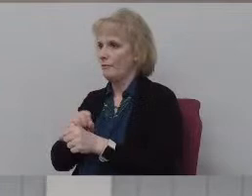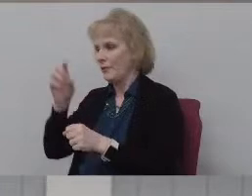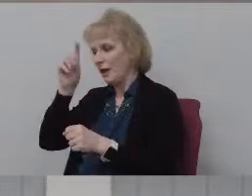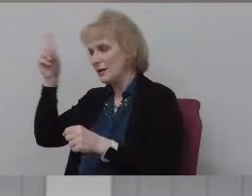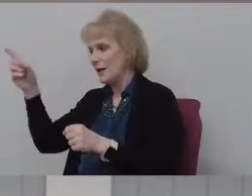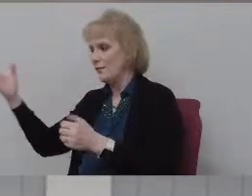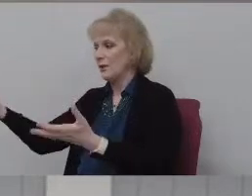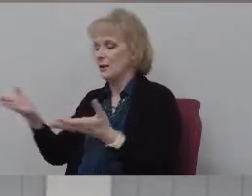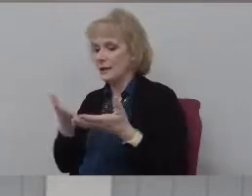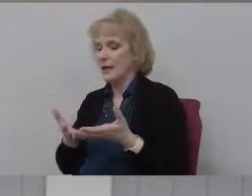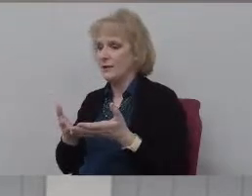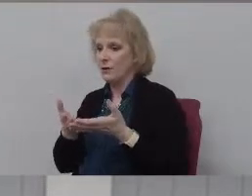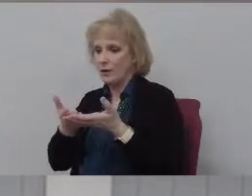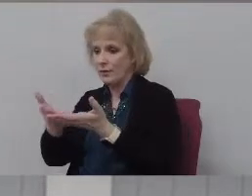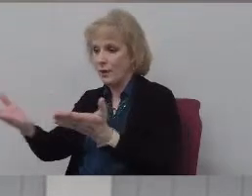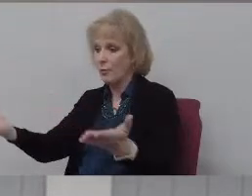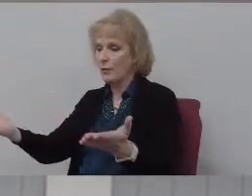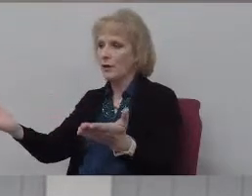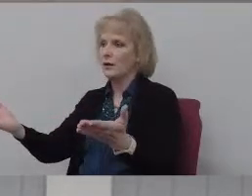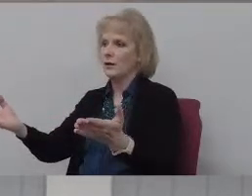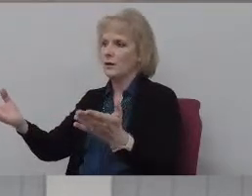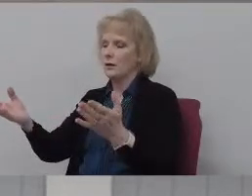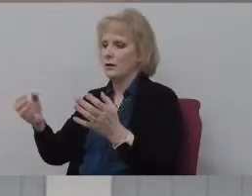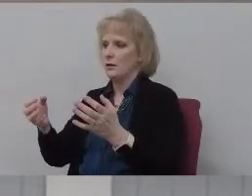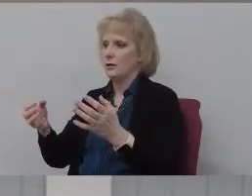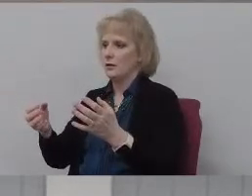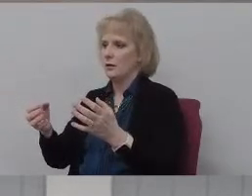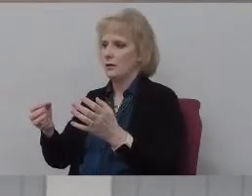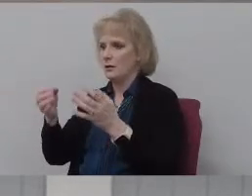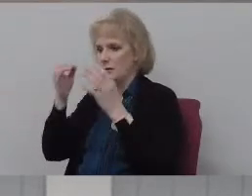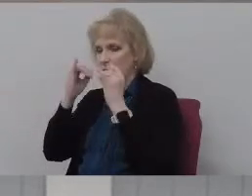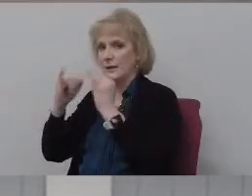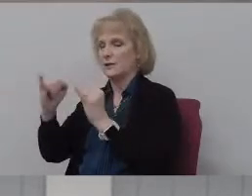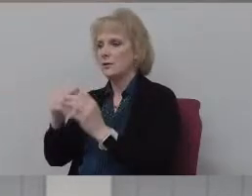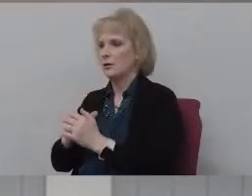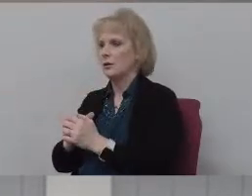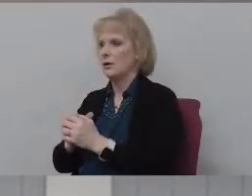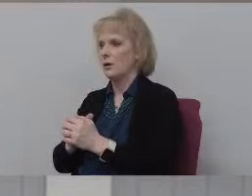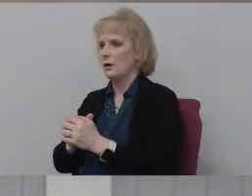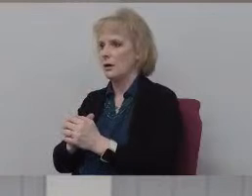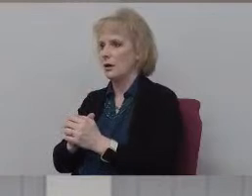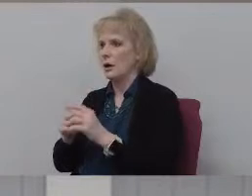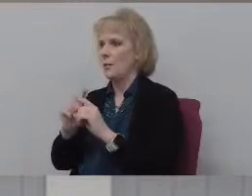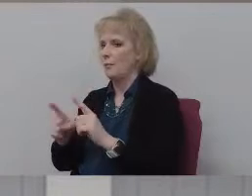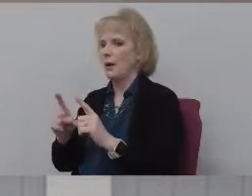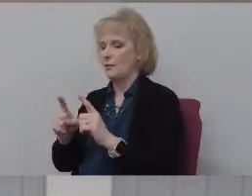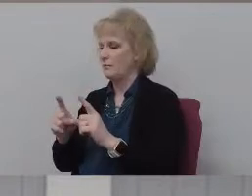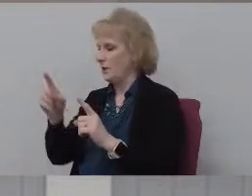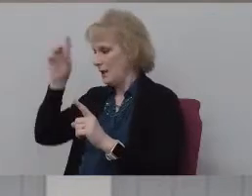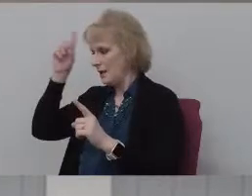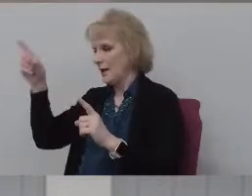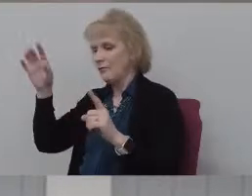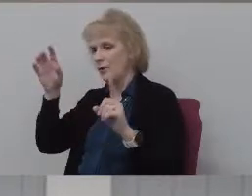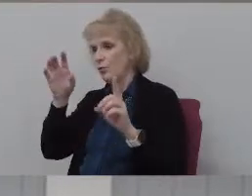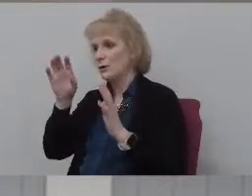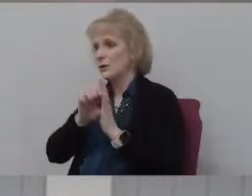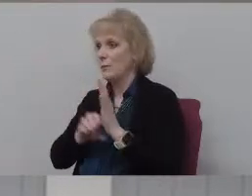David gave them the assignments, but David was commanded what to assign them to by the prophets, is what the Word of God